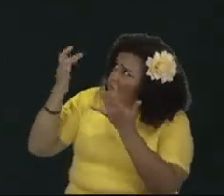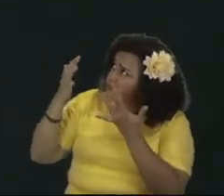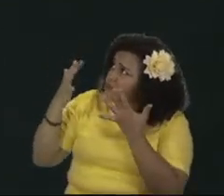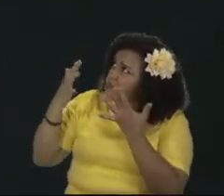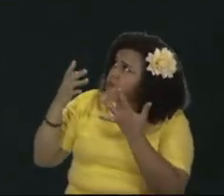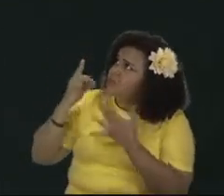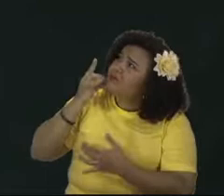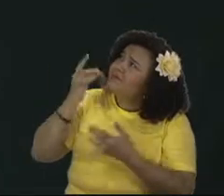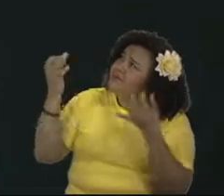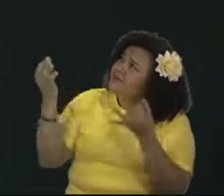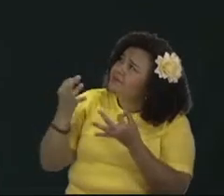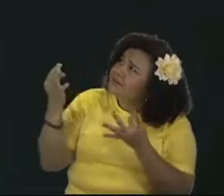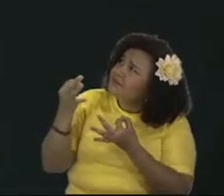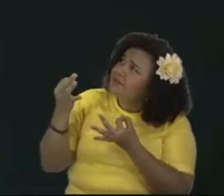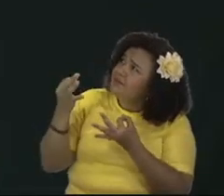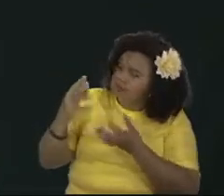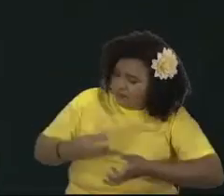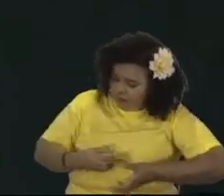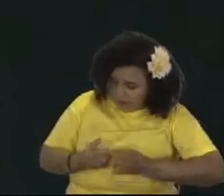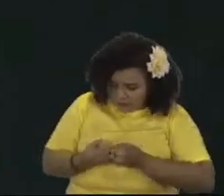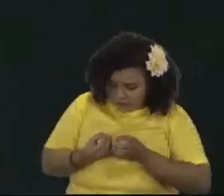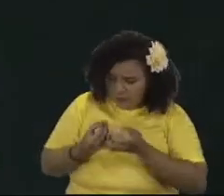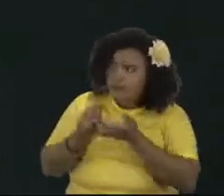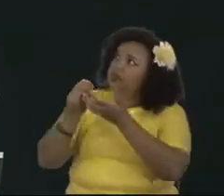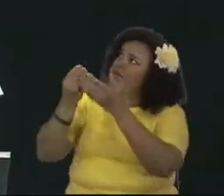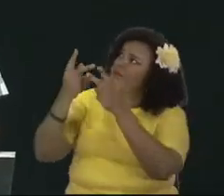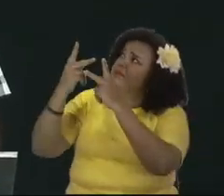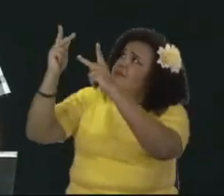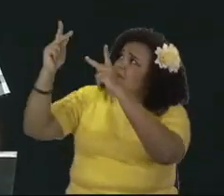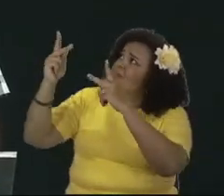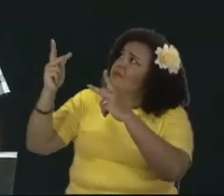a day without sin to you.